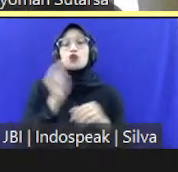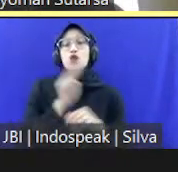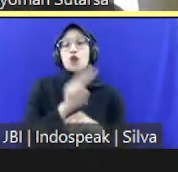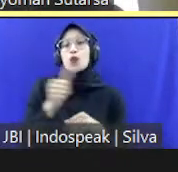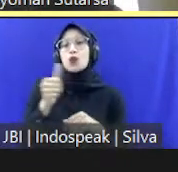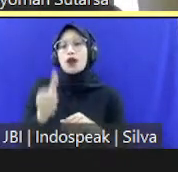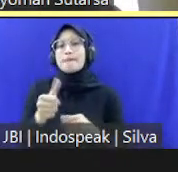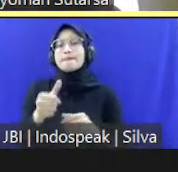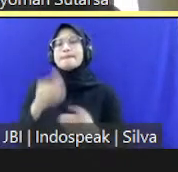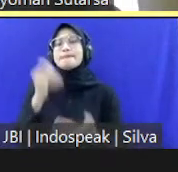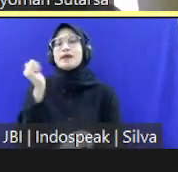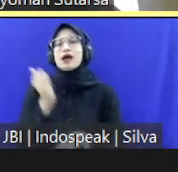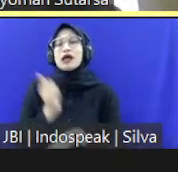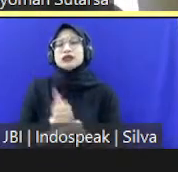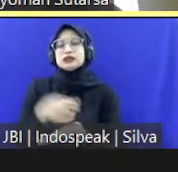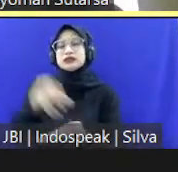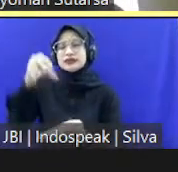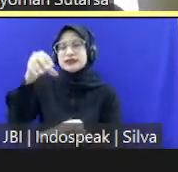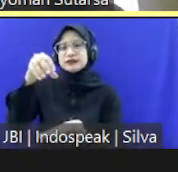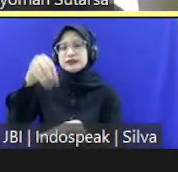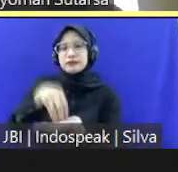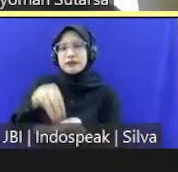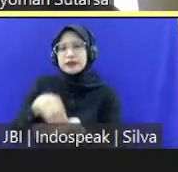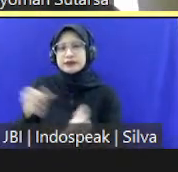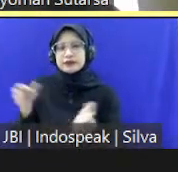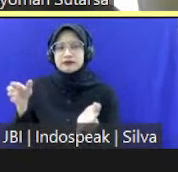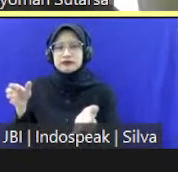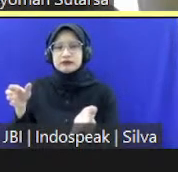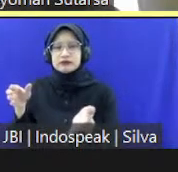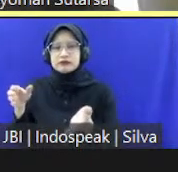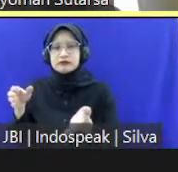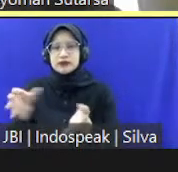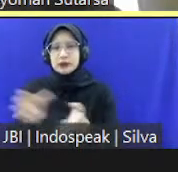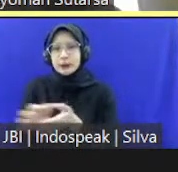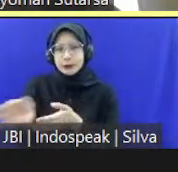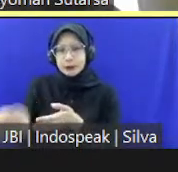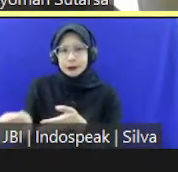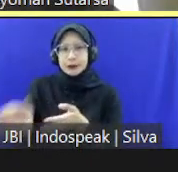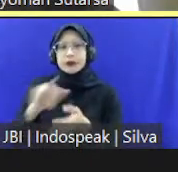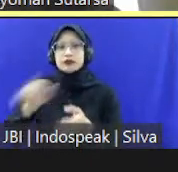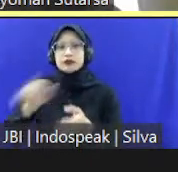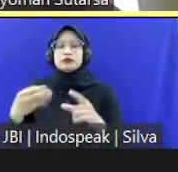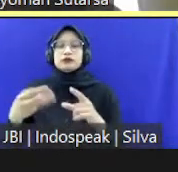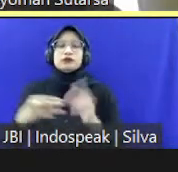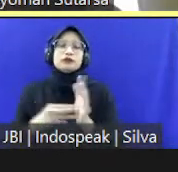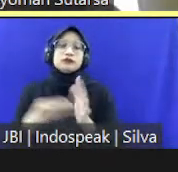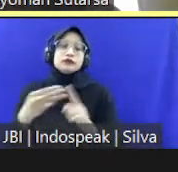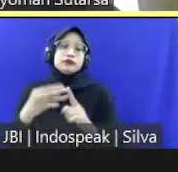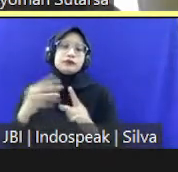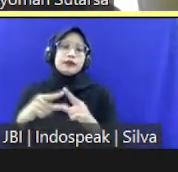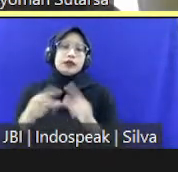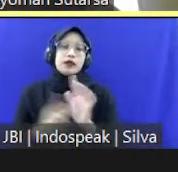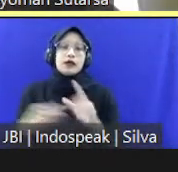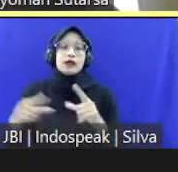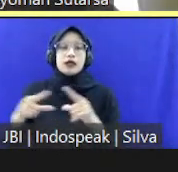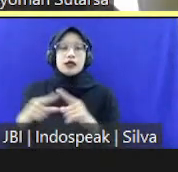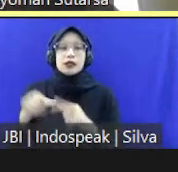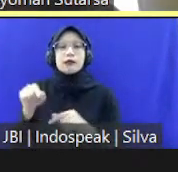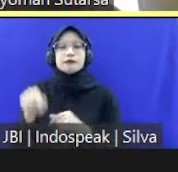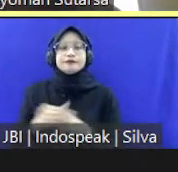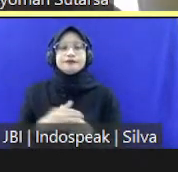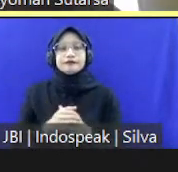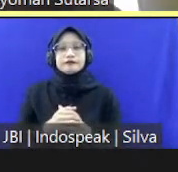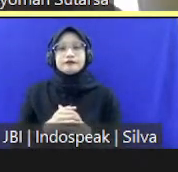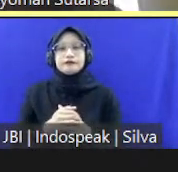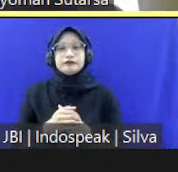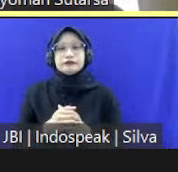district in Jembrana district, one of non-priority district for HIV prevention in Bali province because a low